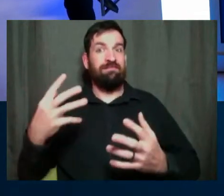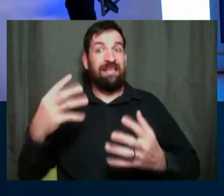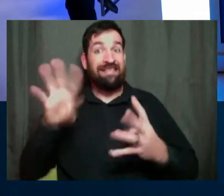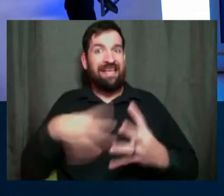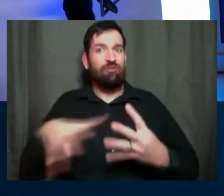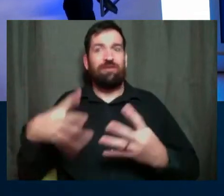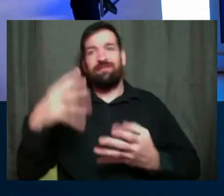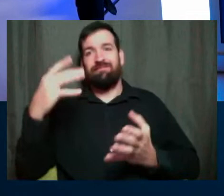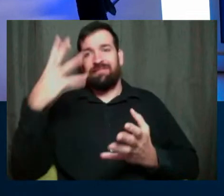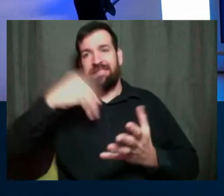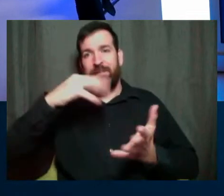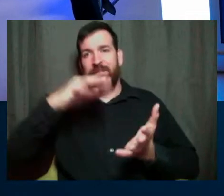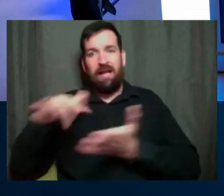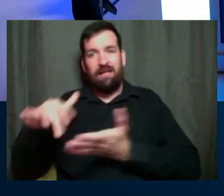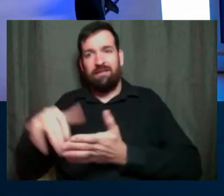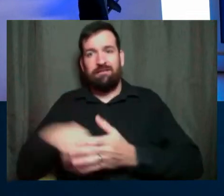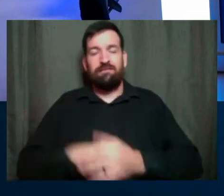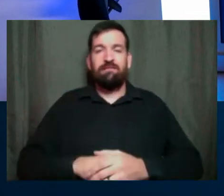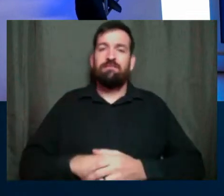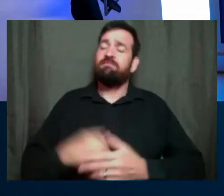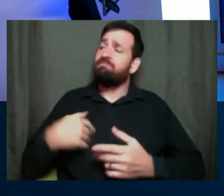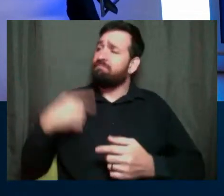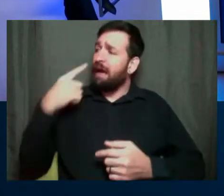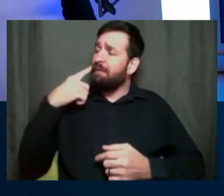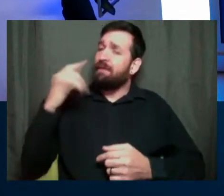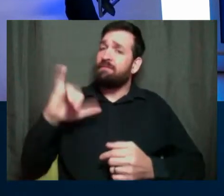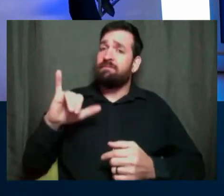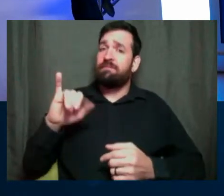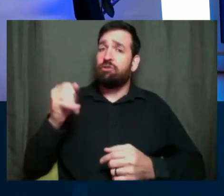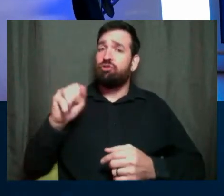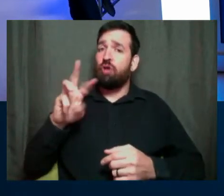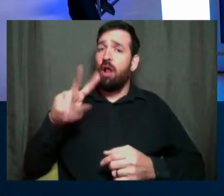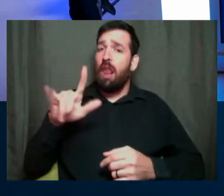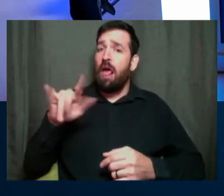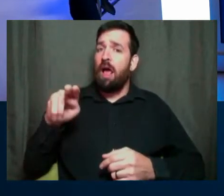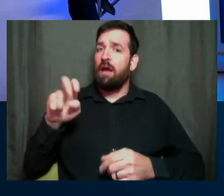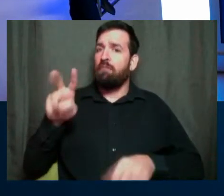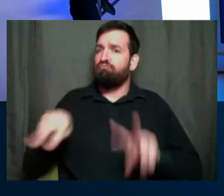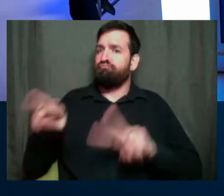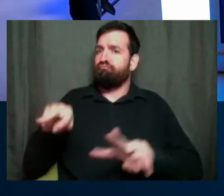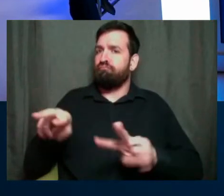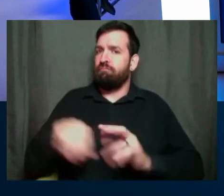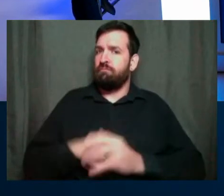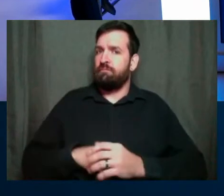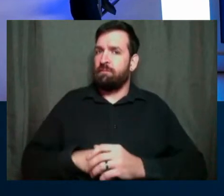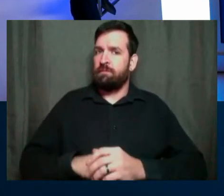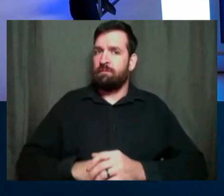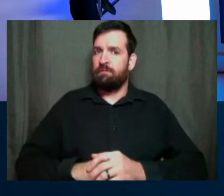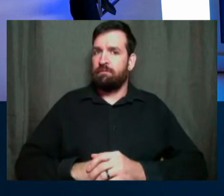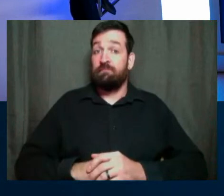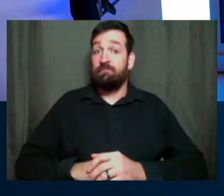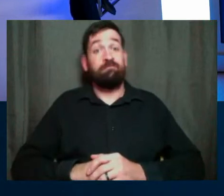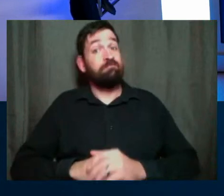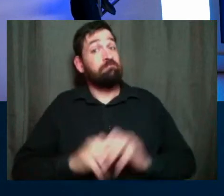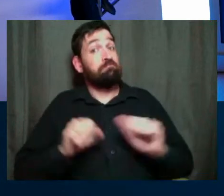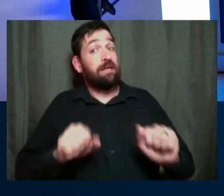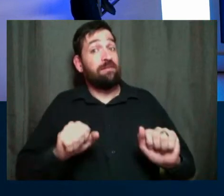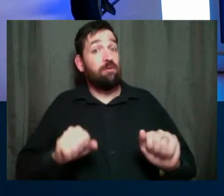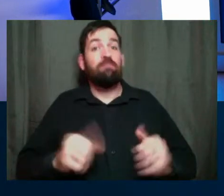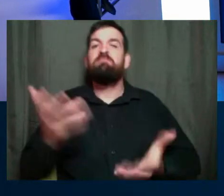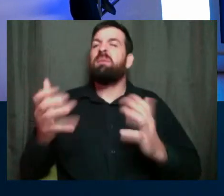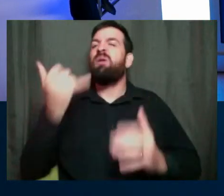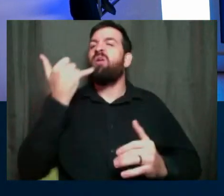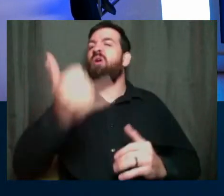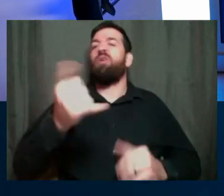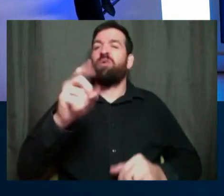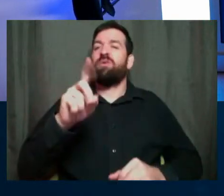I bet. I'm looking at his oral and his jawline. I'm just guessing he has it. What do you think? Yeah. There's a chance. Maybe I'll call you, We'll Damien. make an I'll appointment